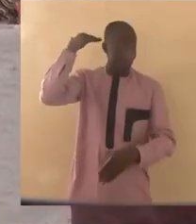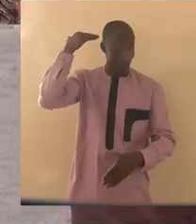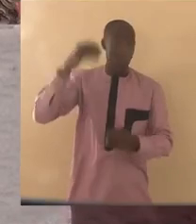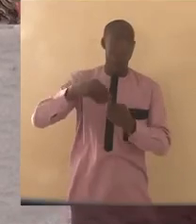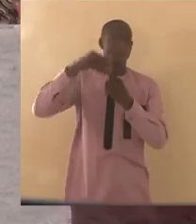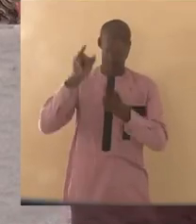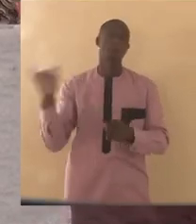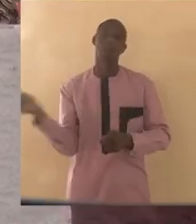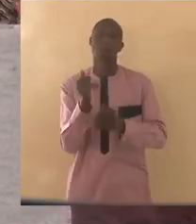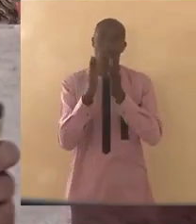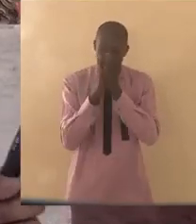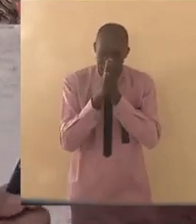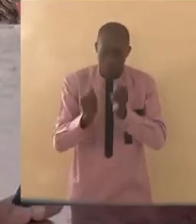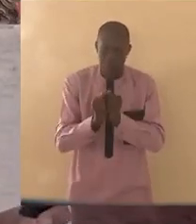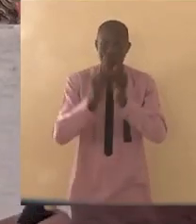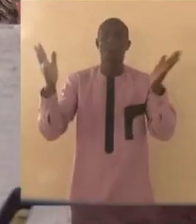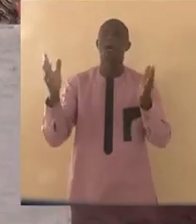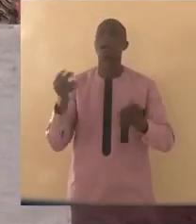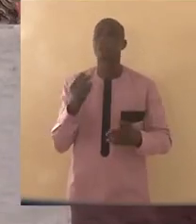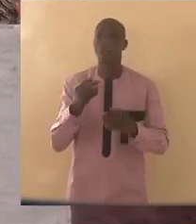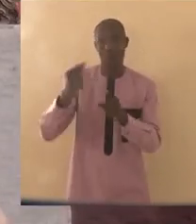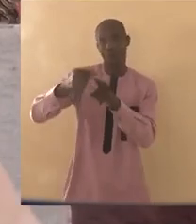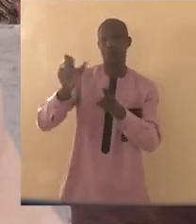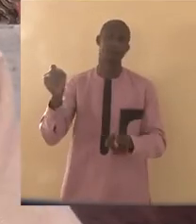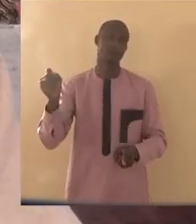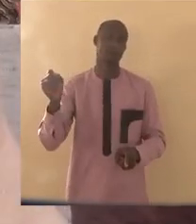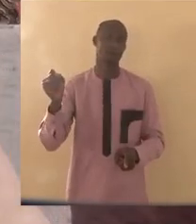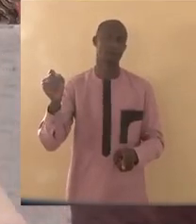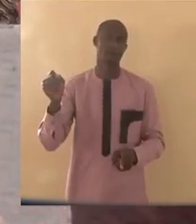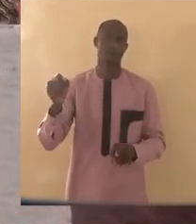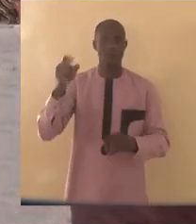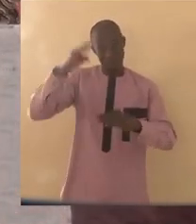mystics especially, they prayed without words